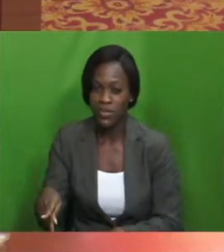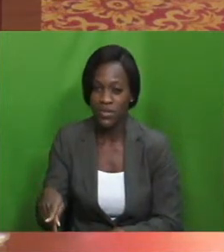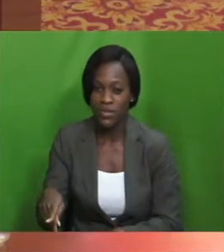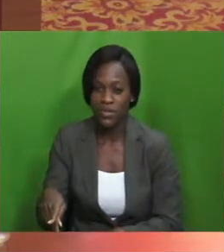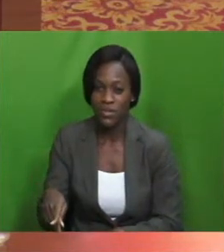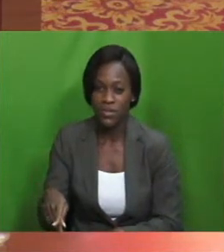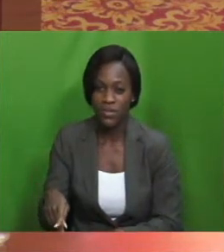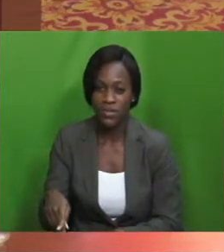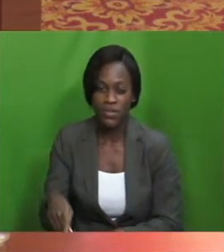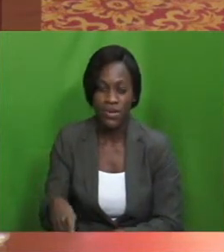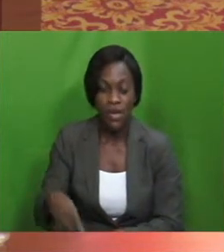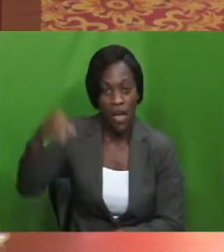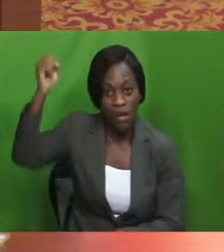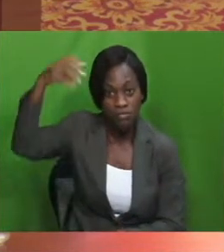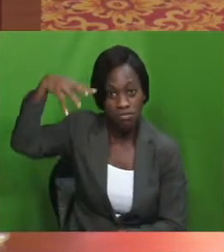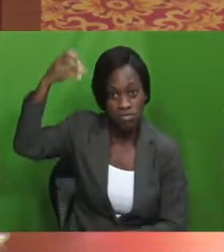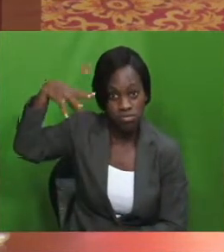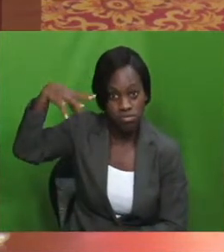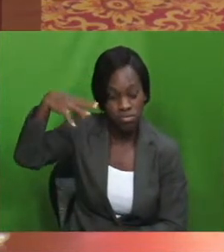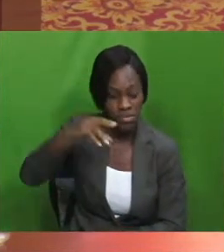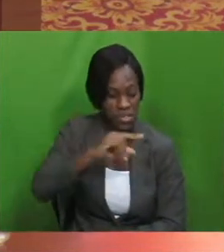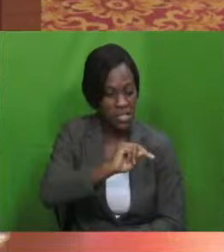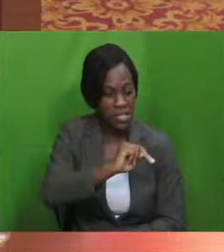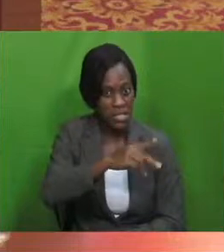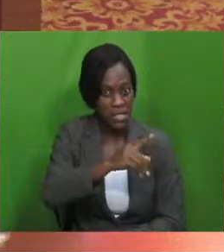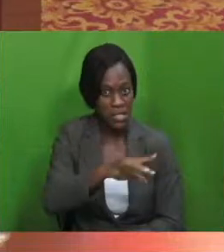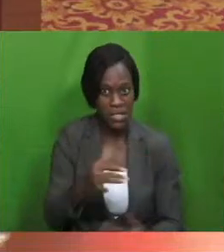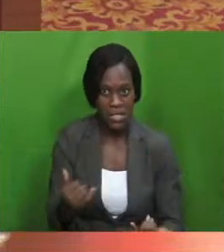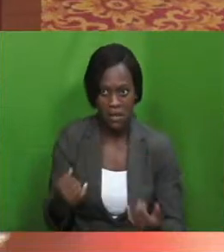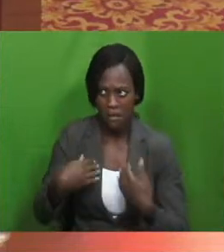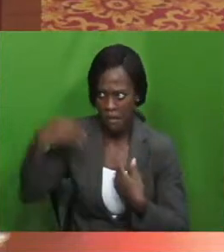indeed doom so under the NDC.